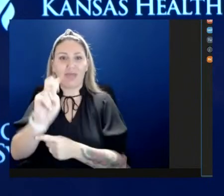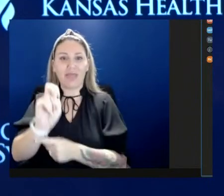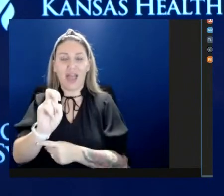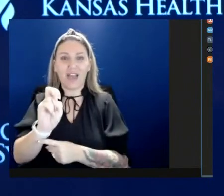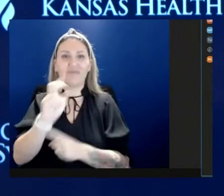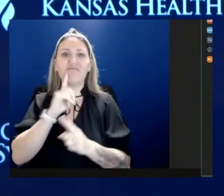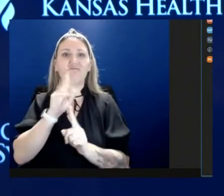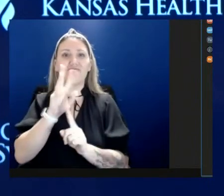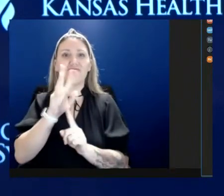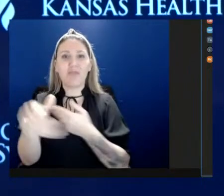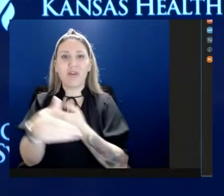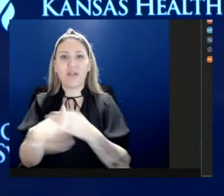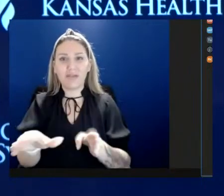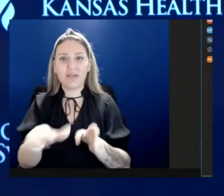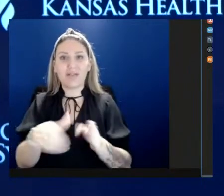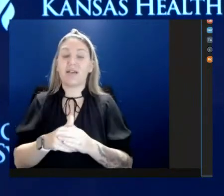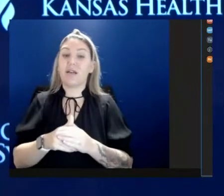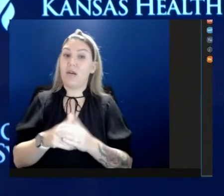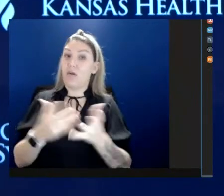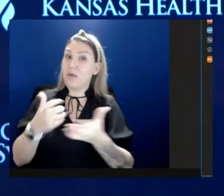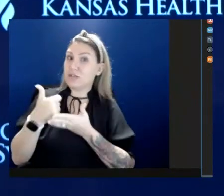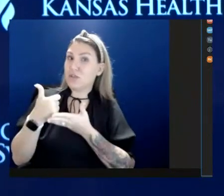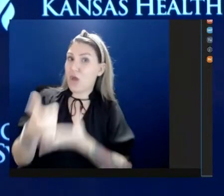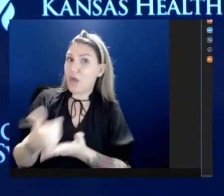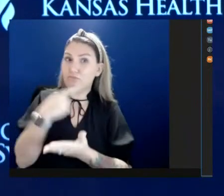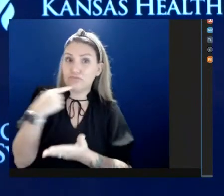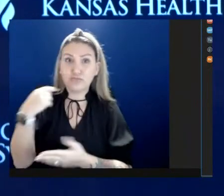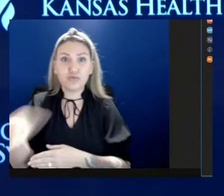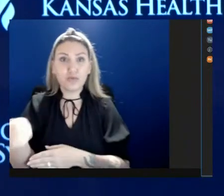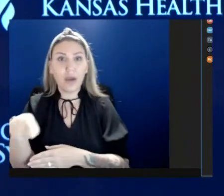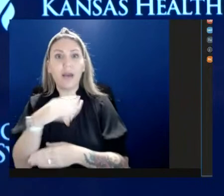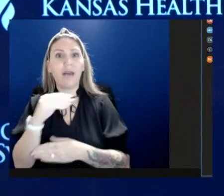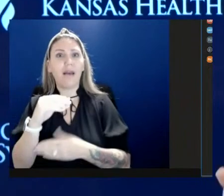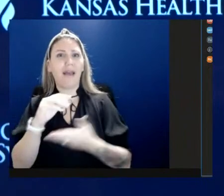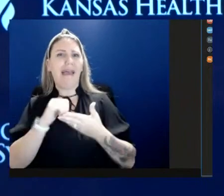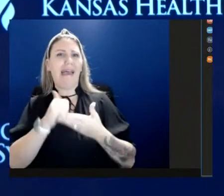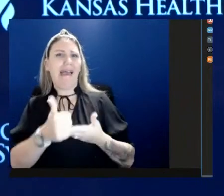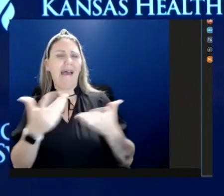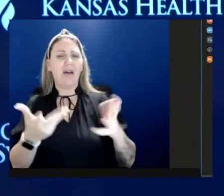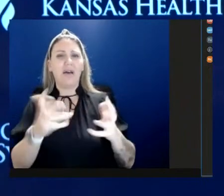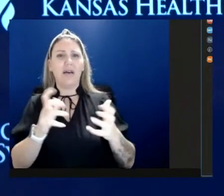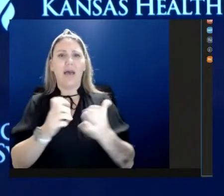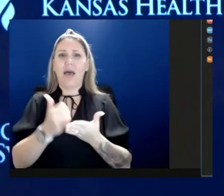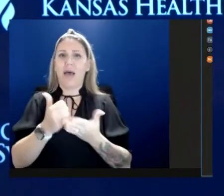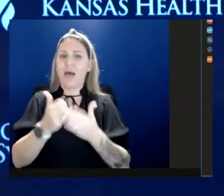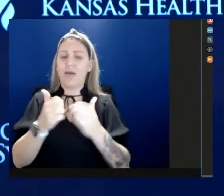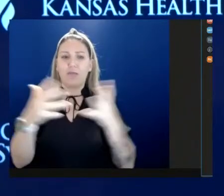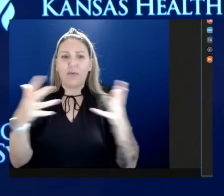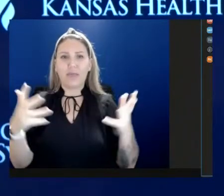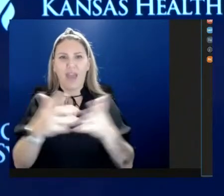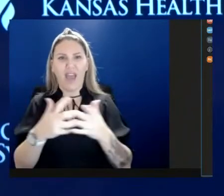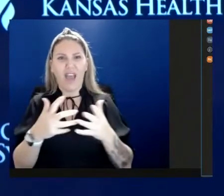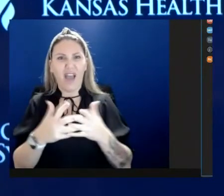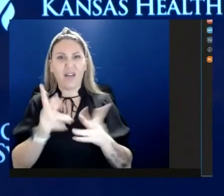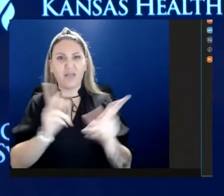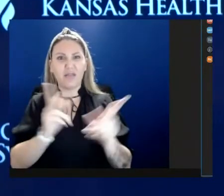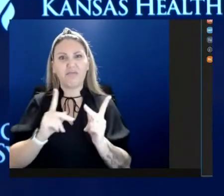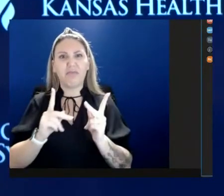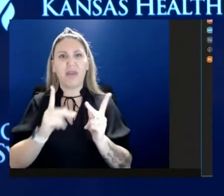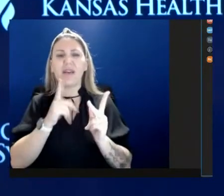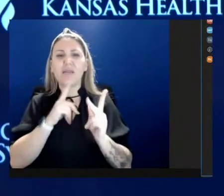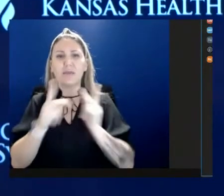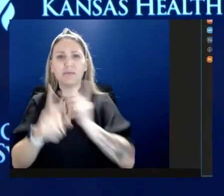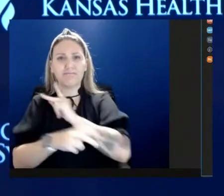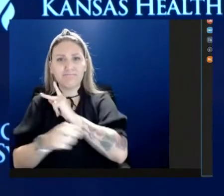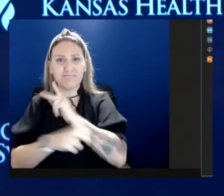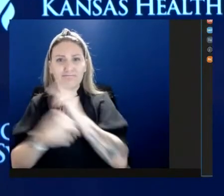Ukraine and avoid getting scammed. We're going to learn this morning how to spot trouble. Plus, Dr. Dana Hawkinson has our COVID-19 count this